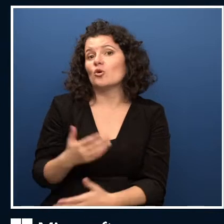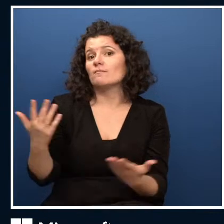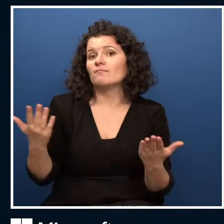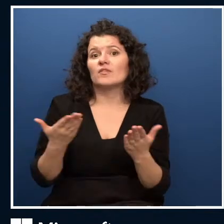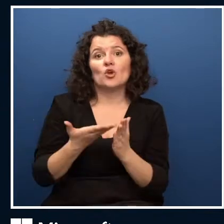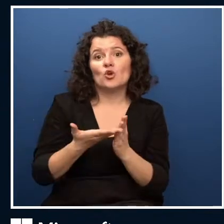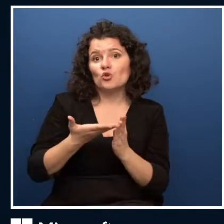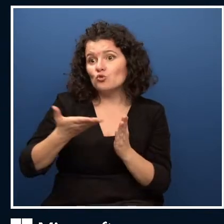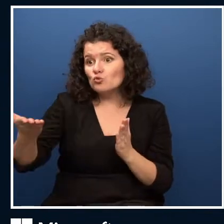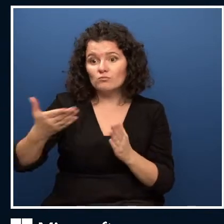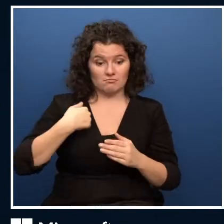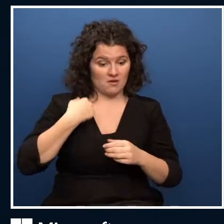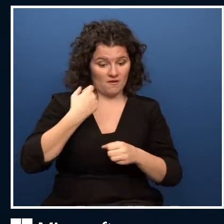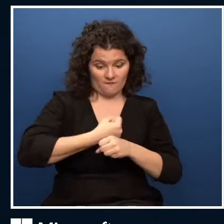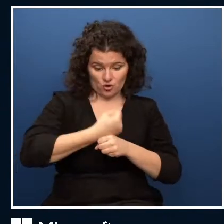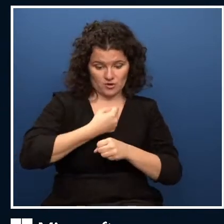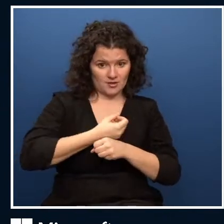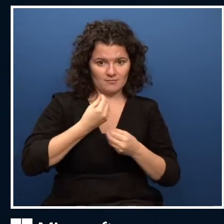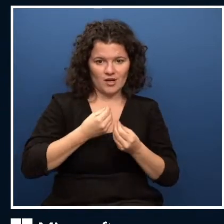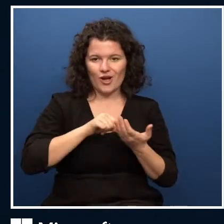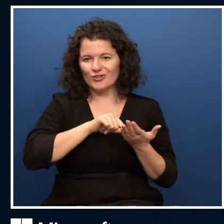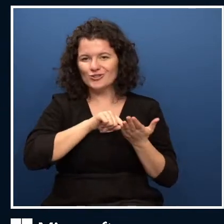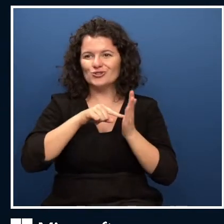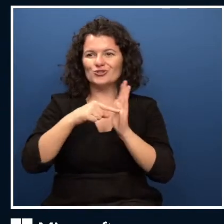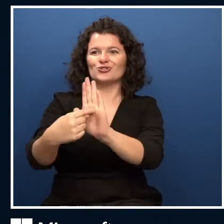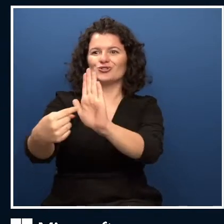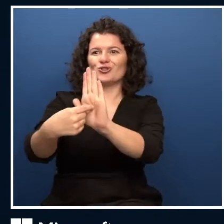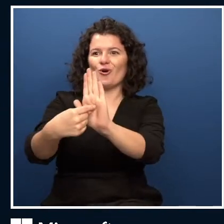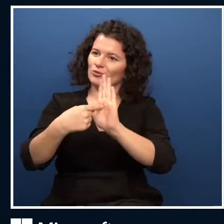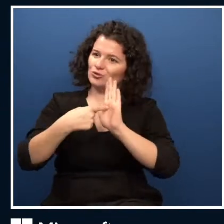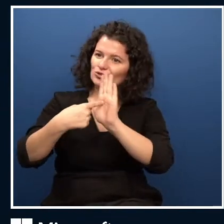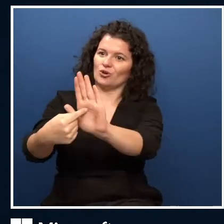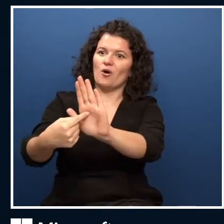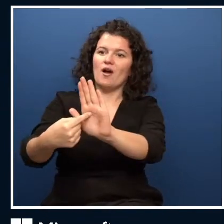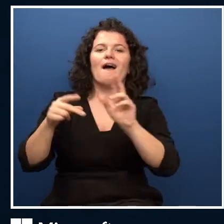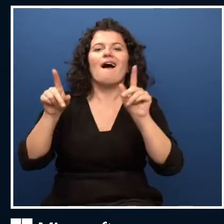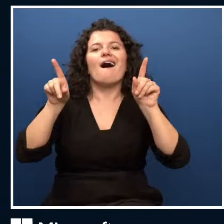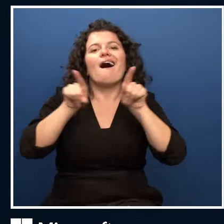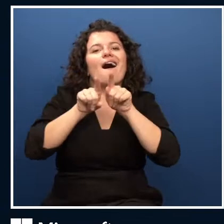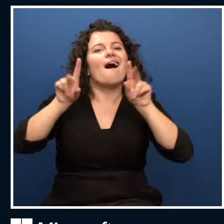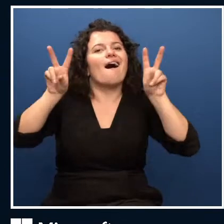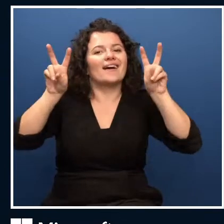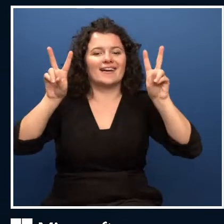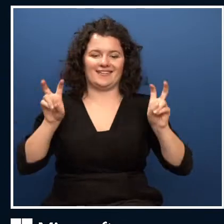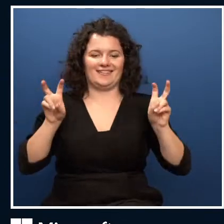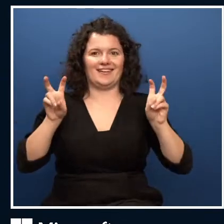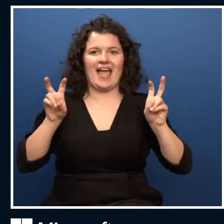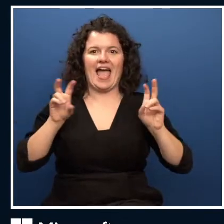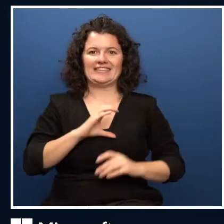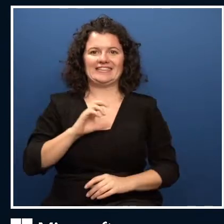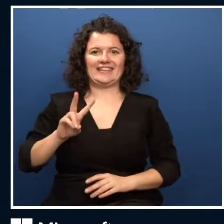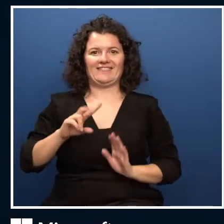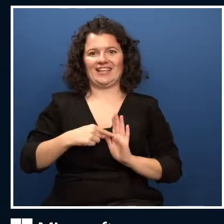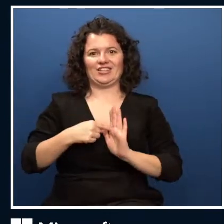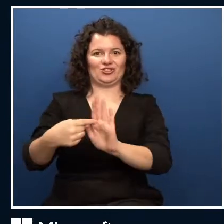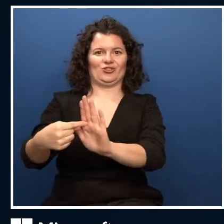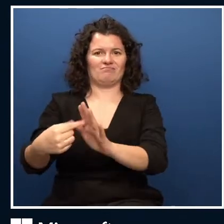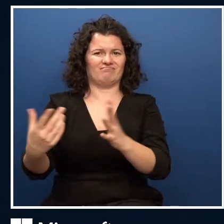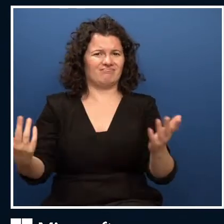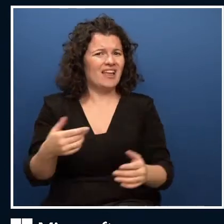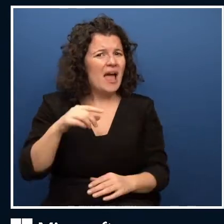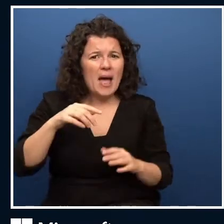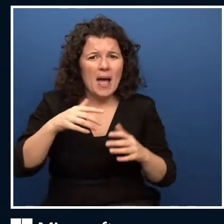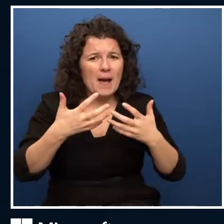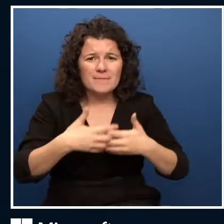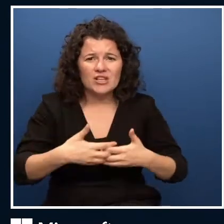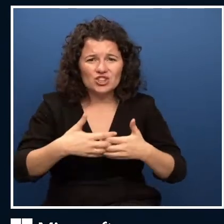what you do, because that is your CV and portfolio material. There's thousands of students today doing a machine learning AI class, but